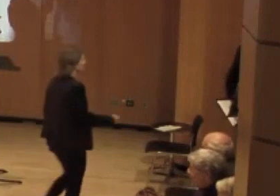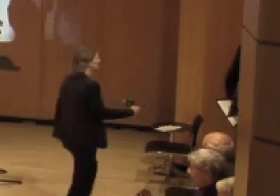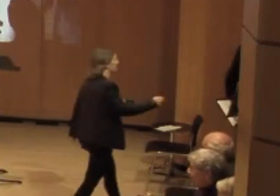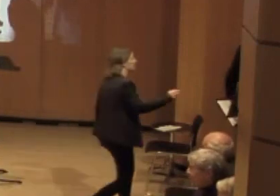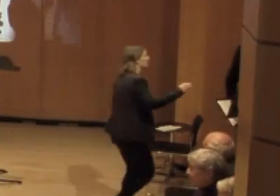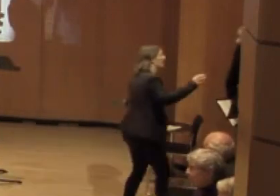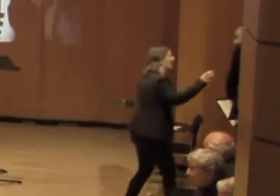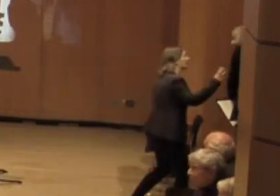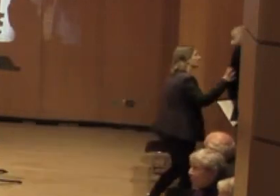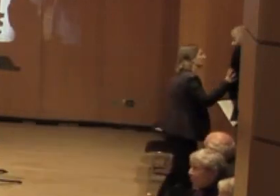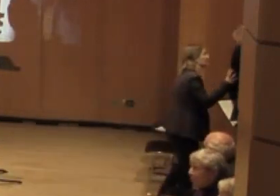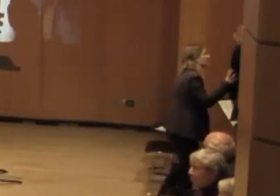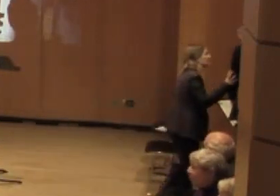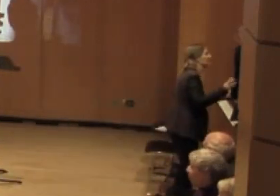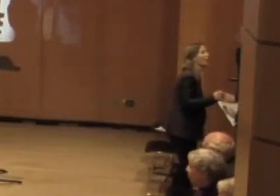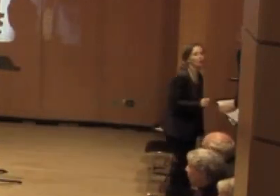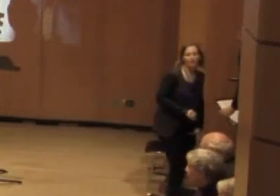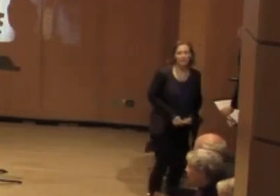bite